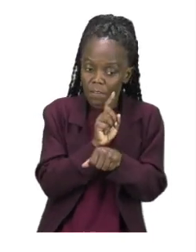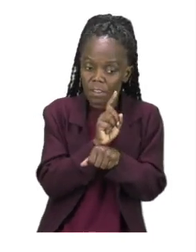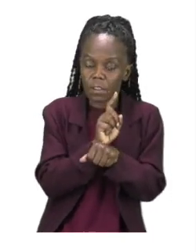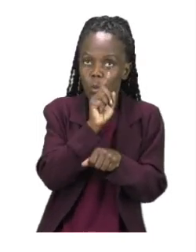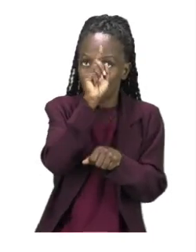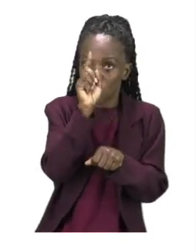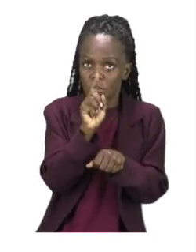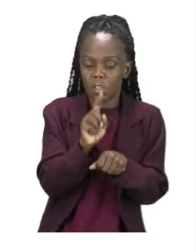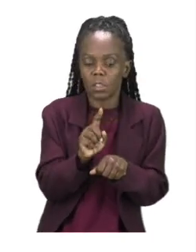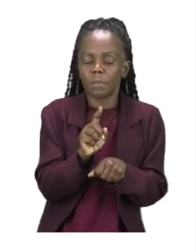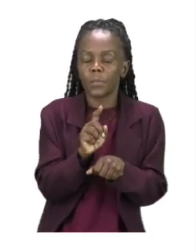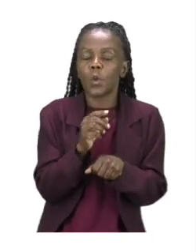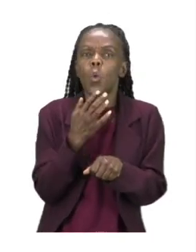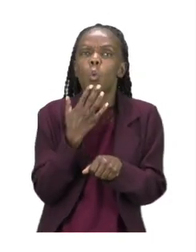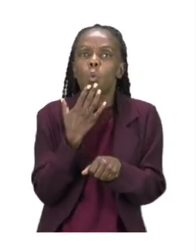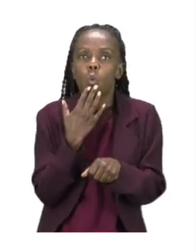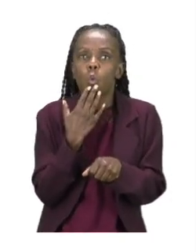was teaching me?